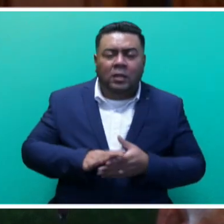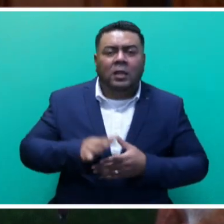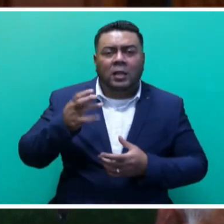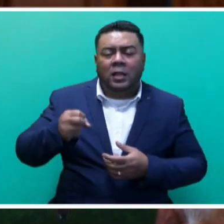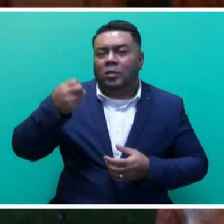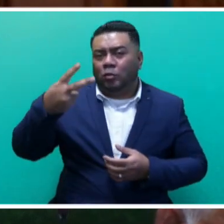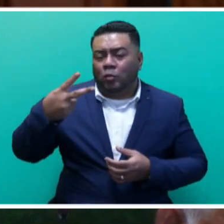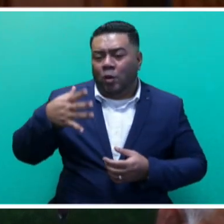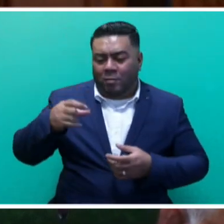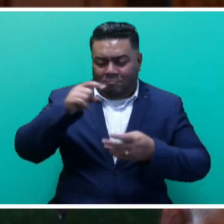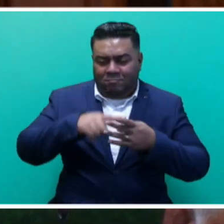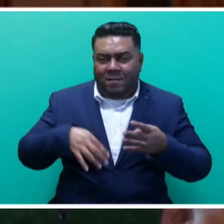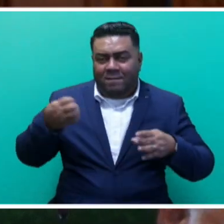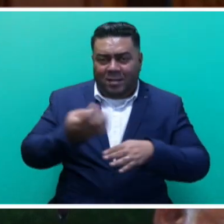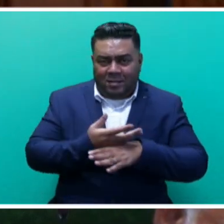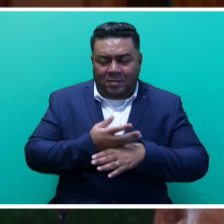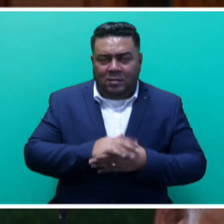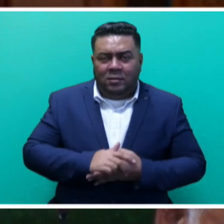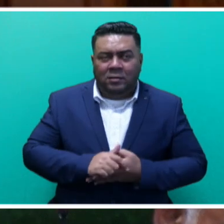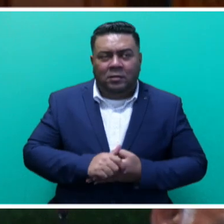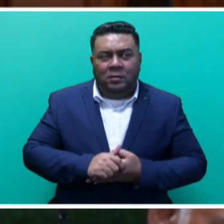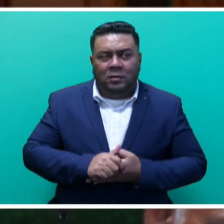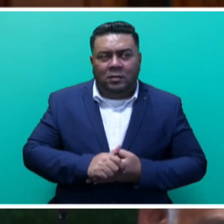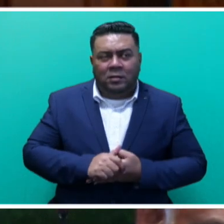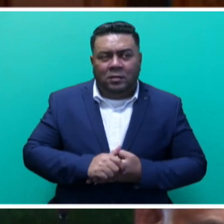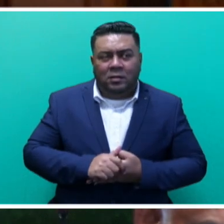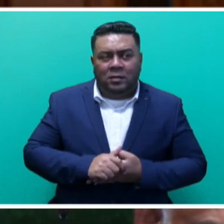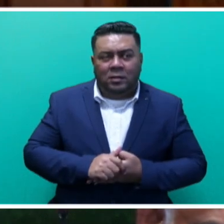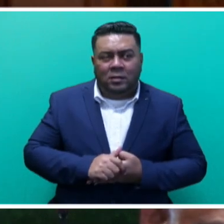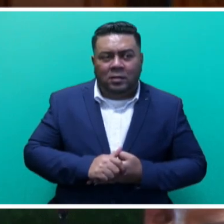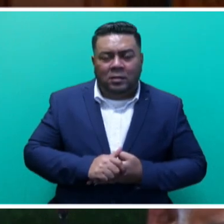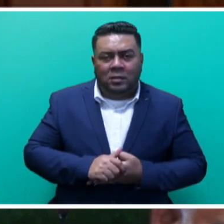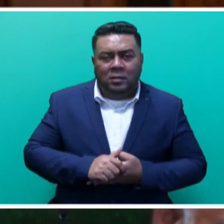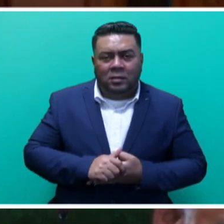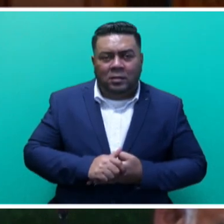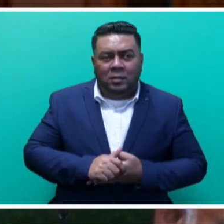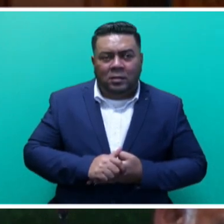To this effect, we have already